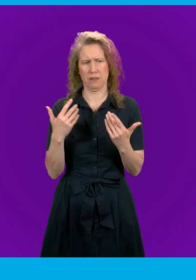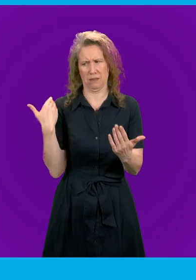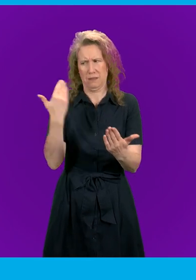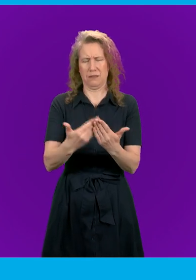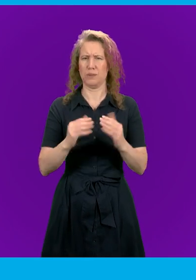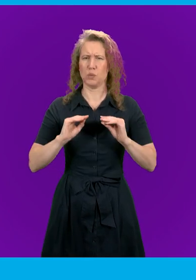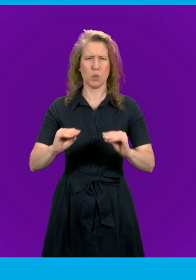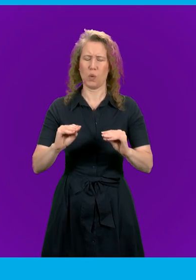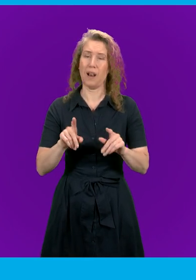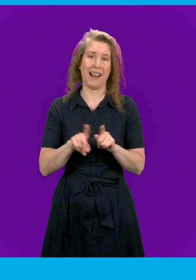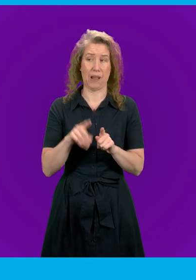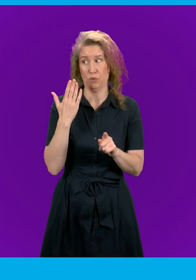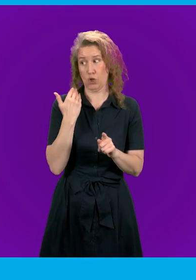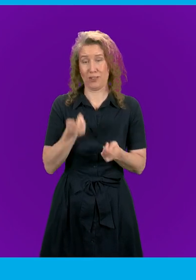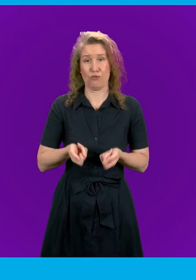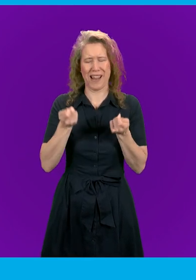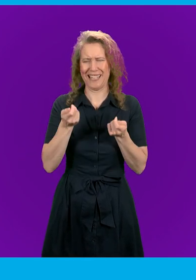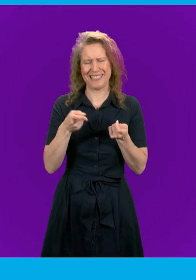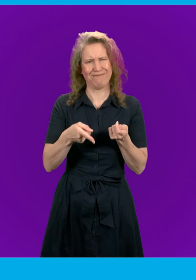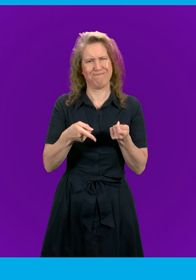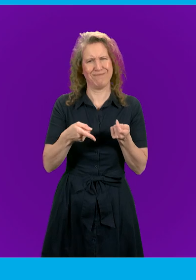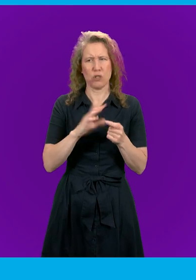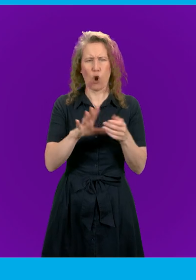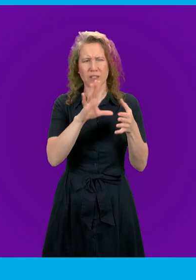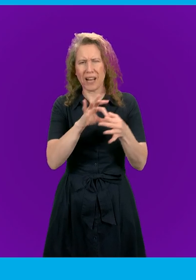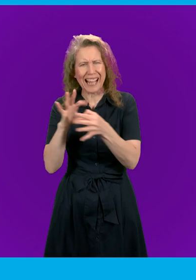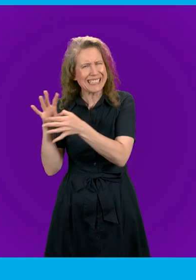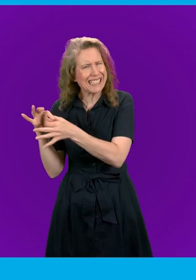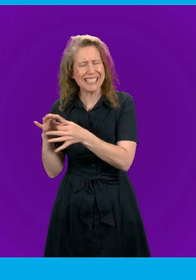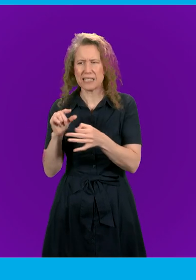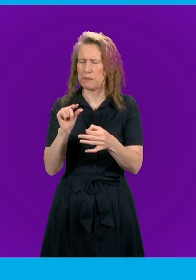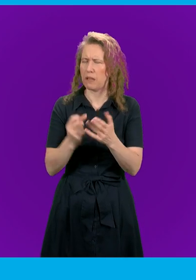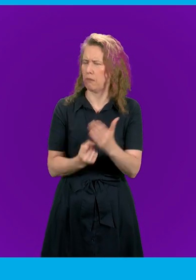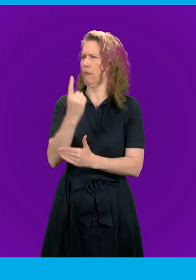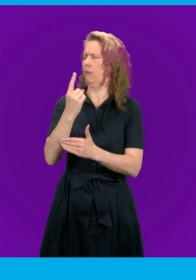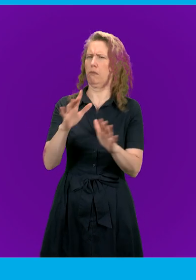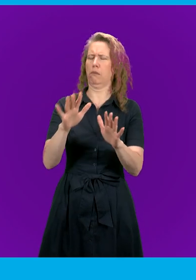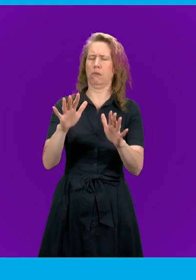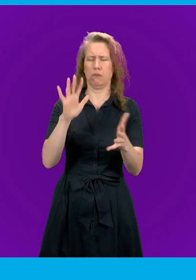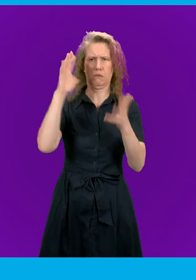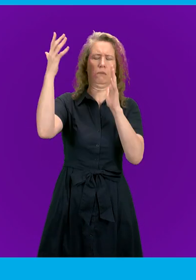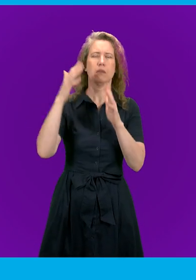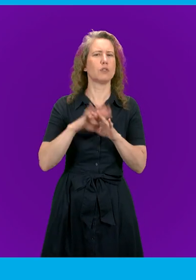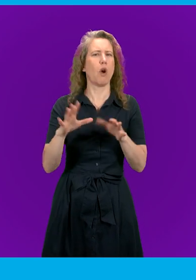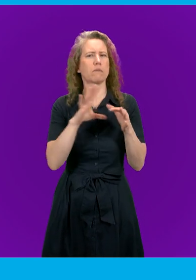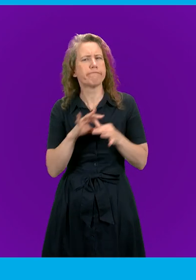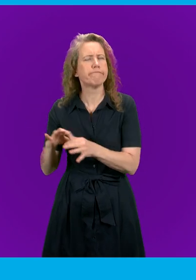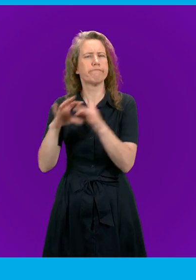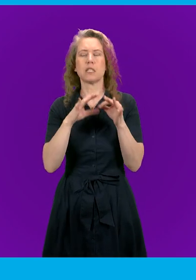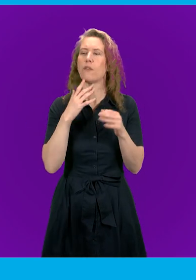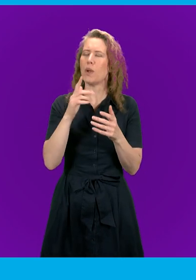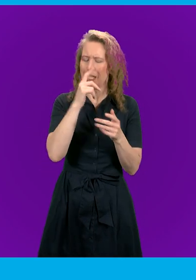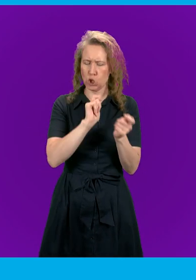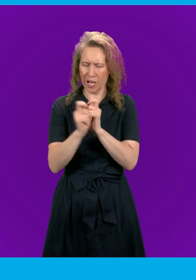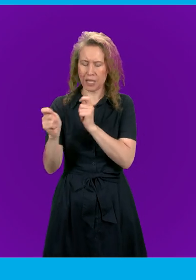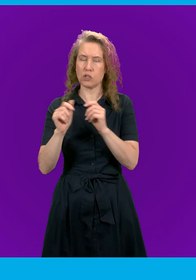the moment, as we spoke about, it's not really together, it doesn't really make sense and it doesn't flow. So by changing maybe the order of how